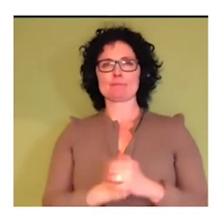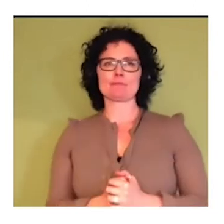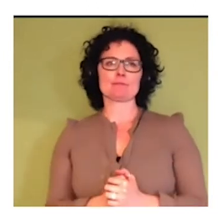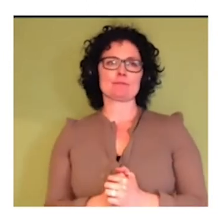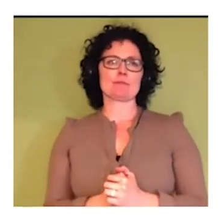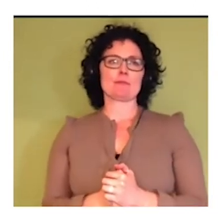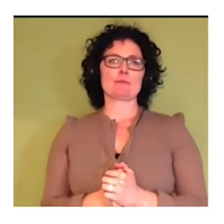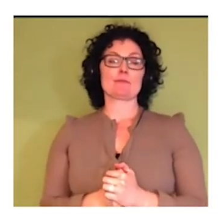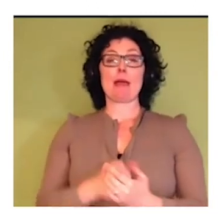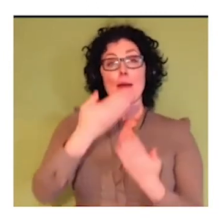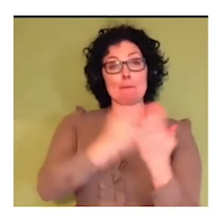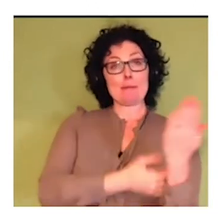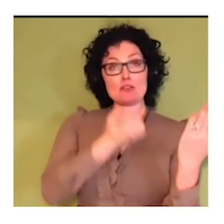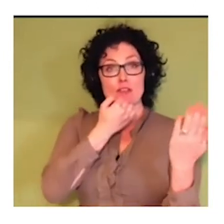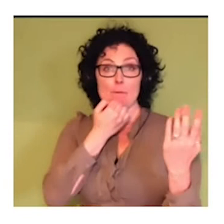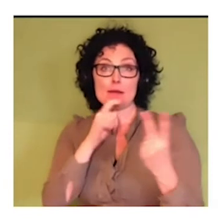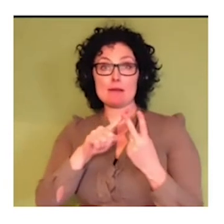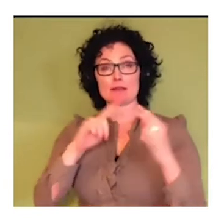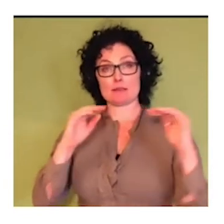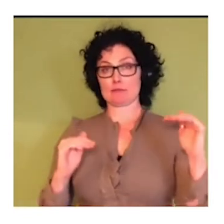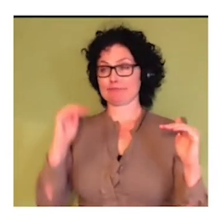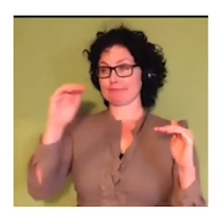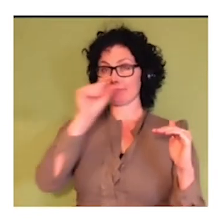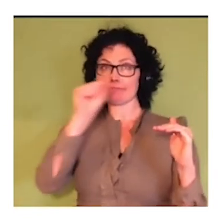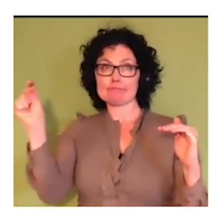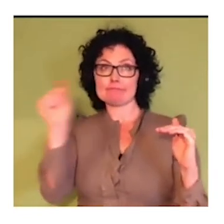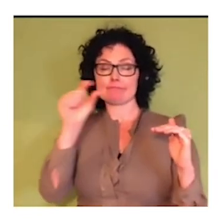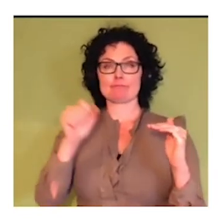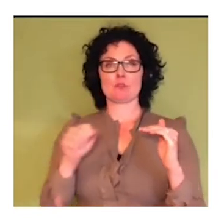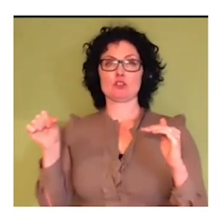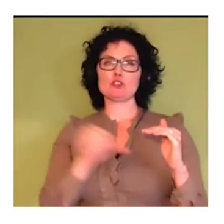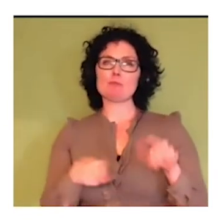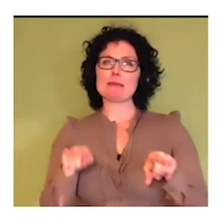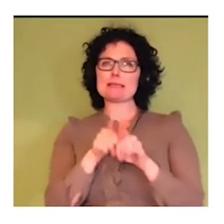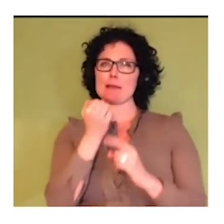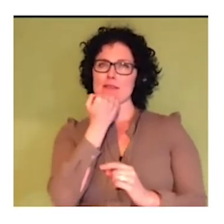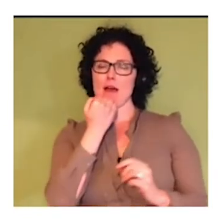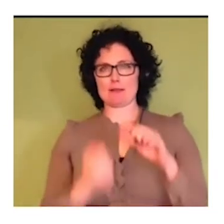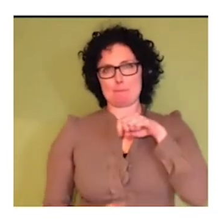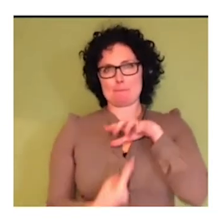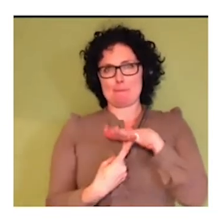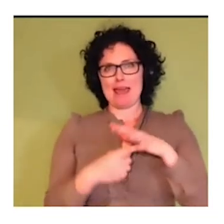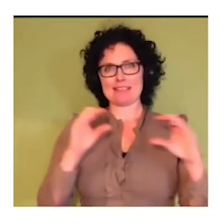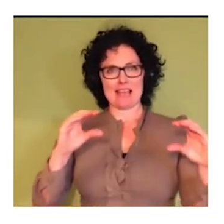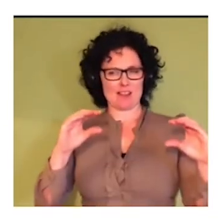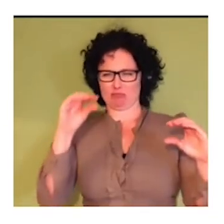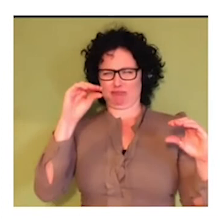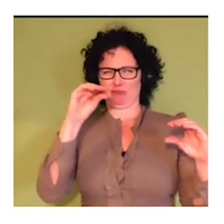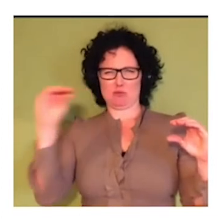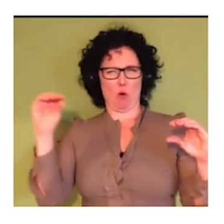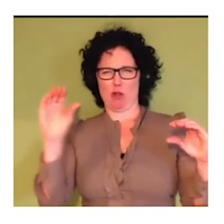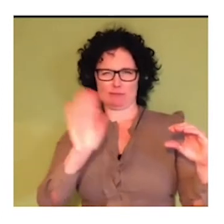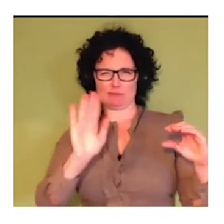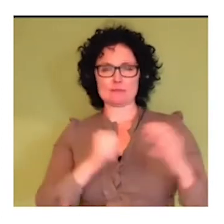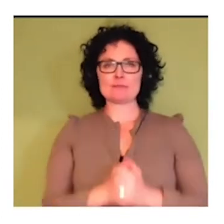etc. should ideally be in the same font size as the main text. Single line spacing,